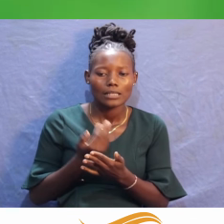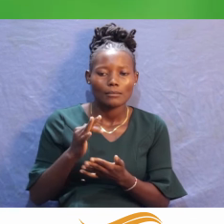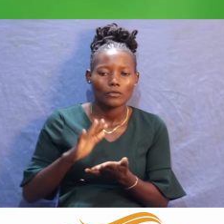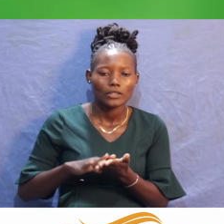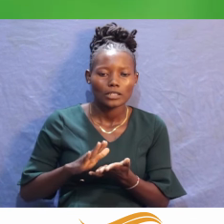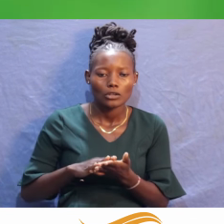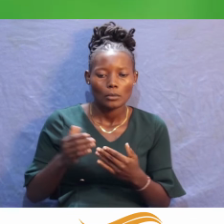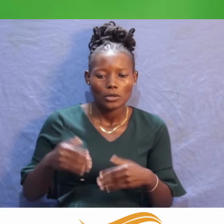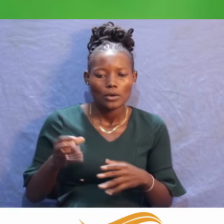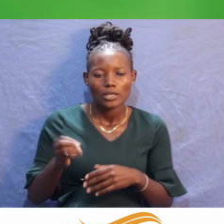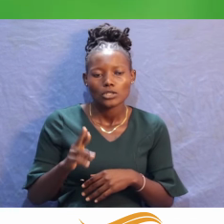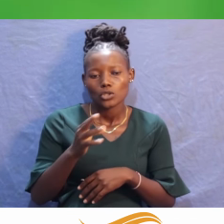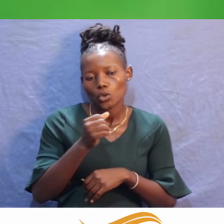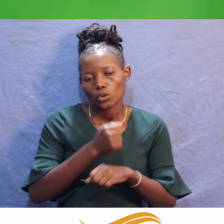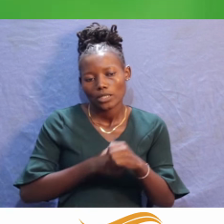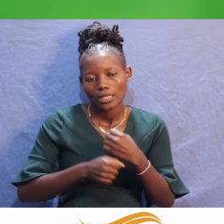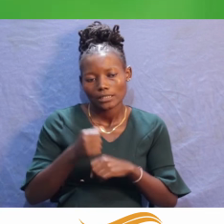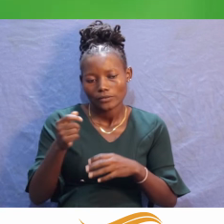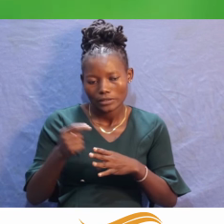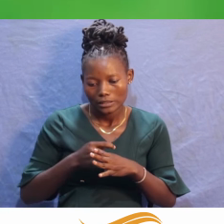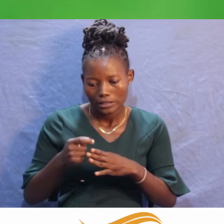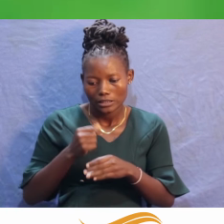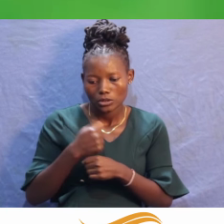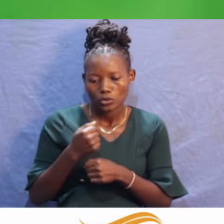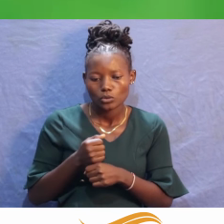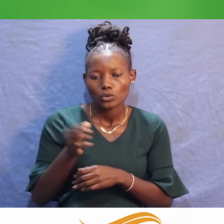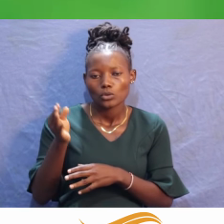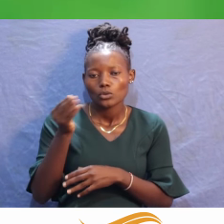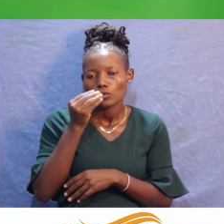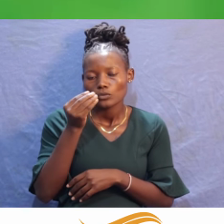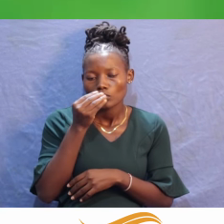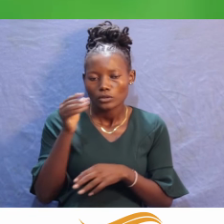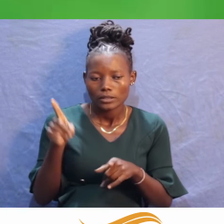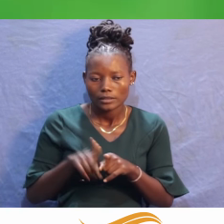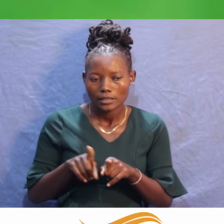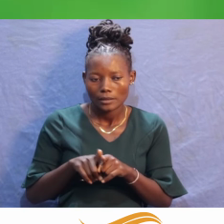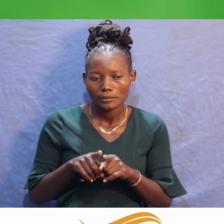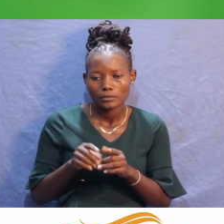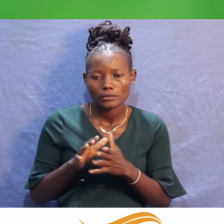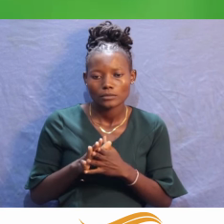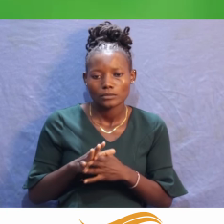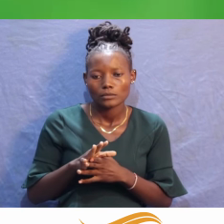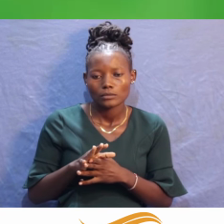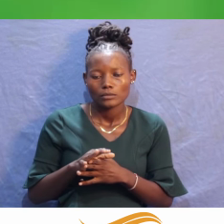or exercises beside the diet. Yeah. To enhance your endurance.